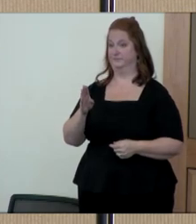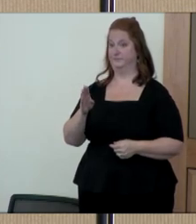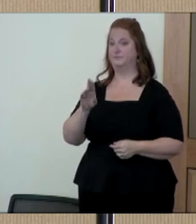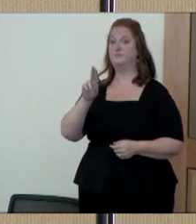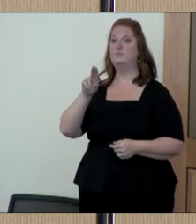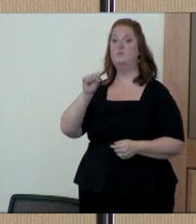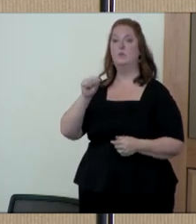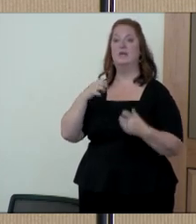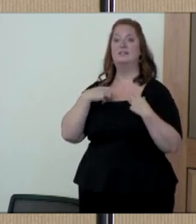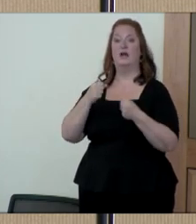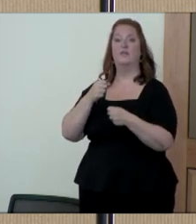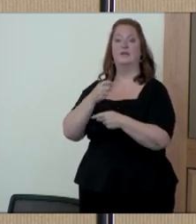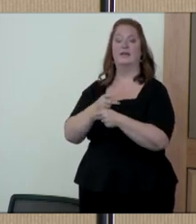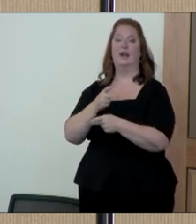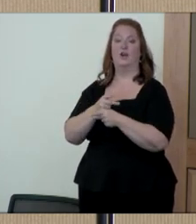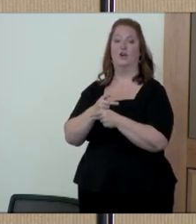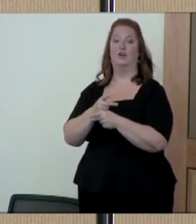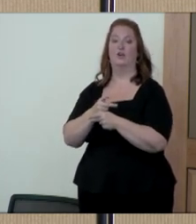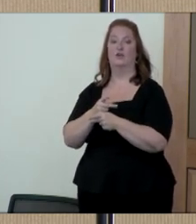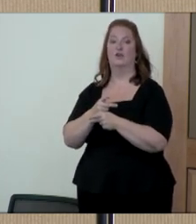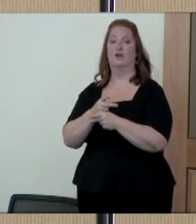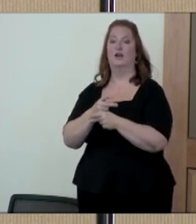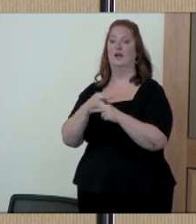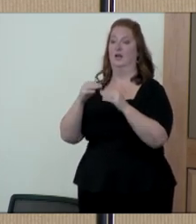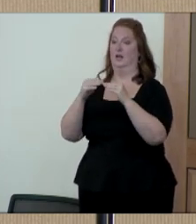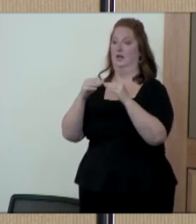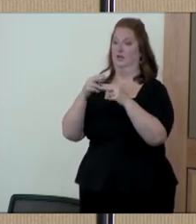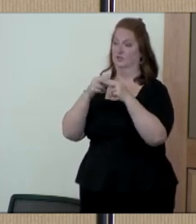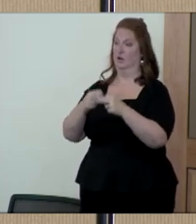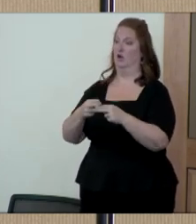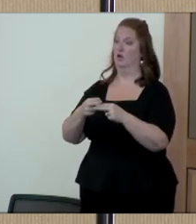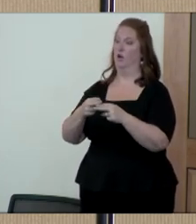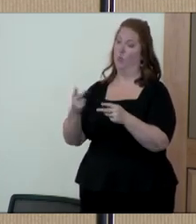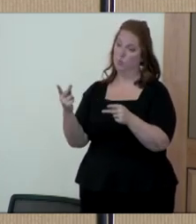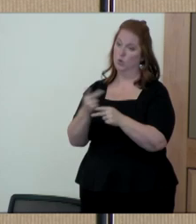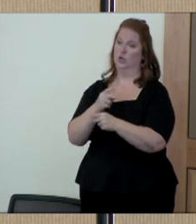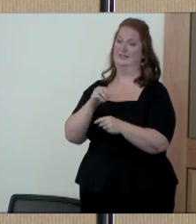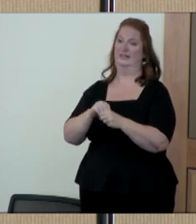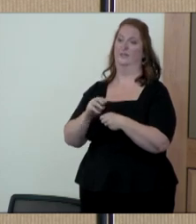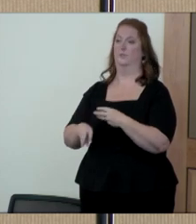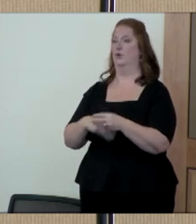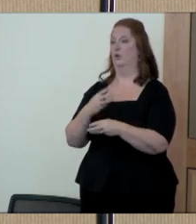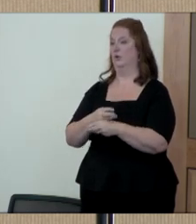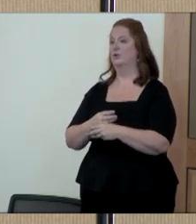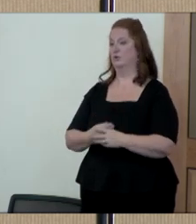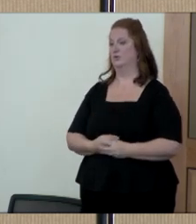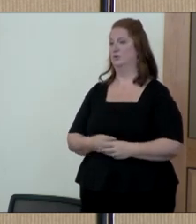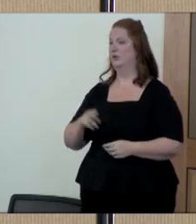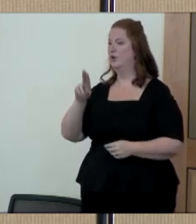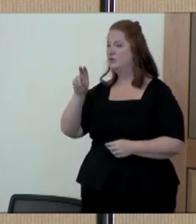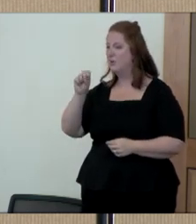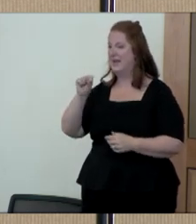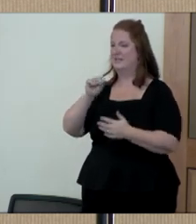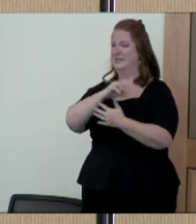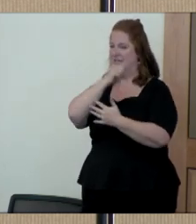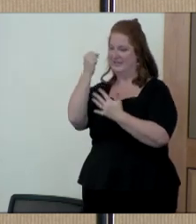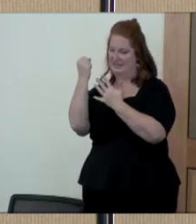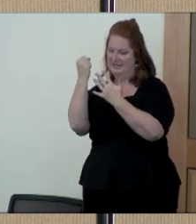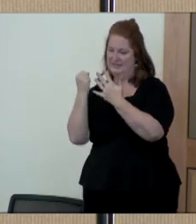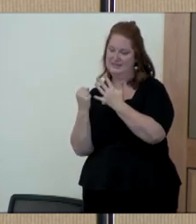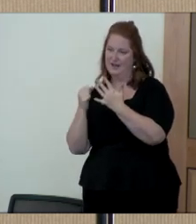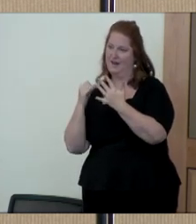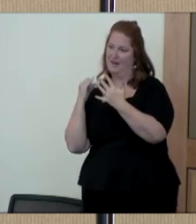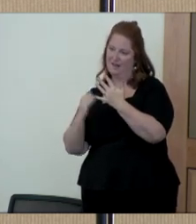healthcare has been ranked the worst in the developed world. The U.S. is last in both quality